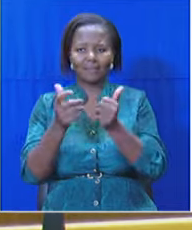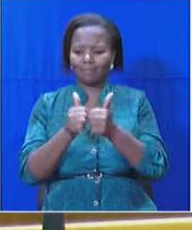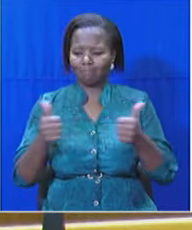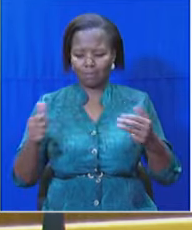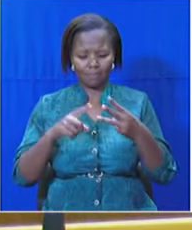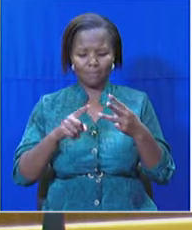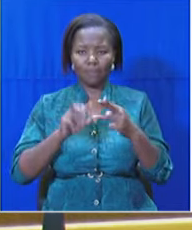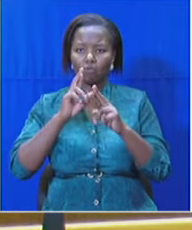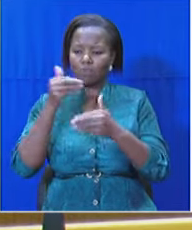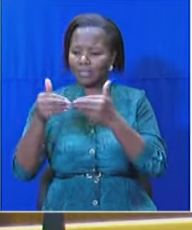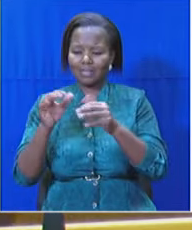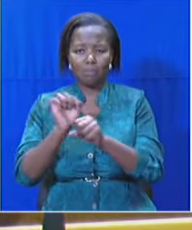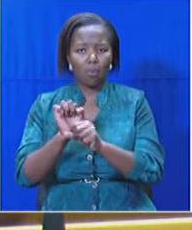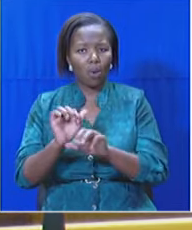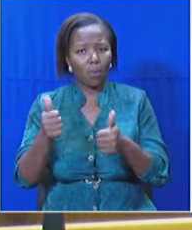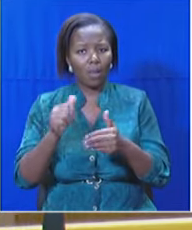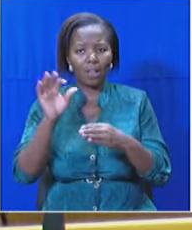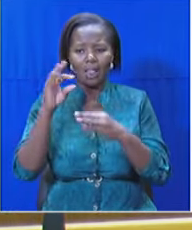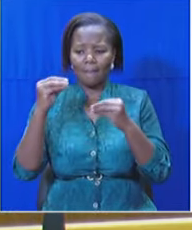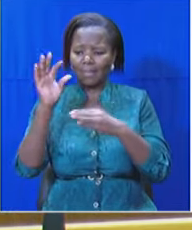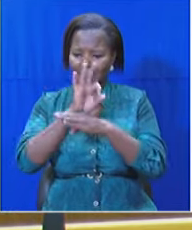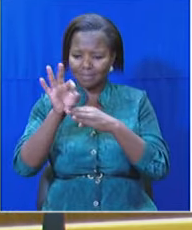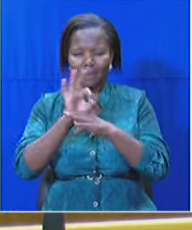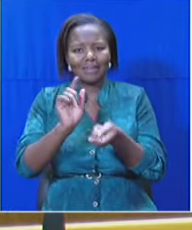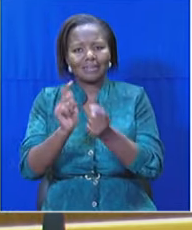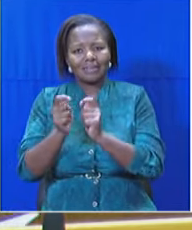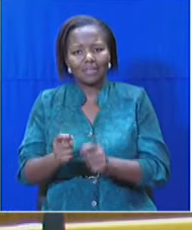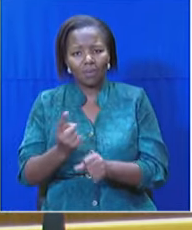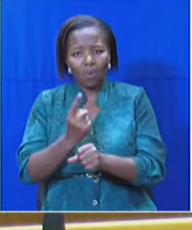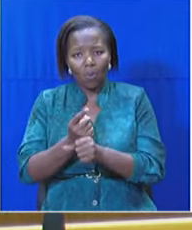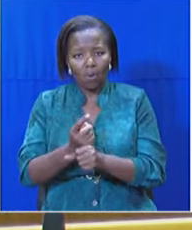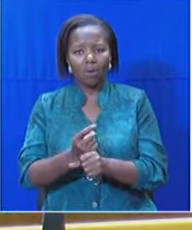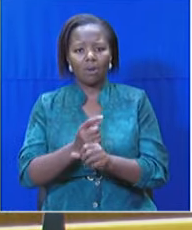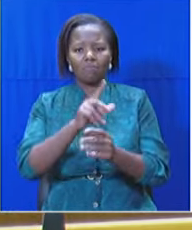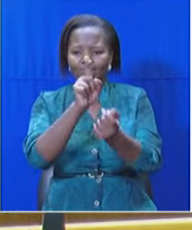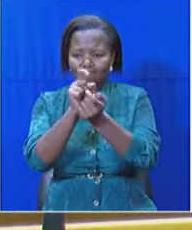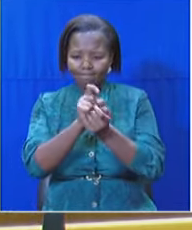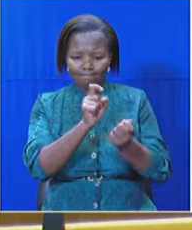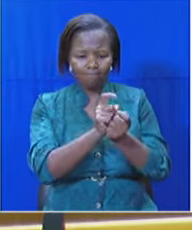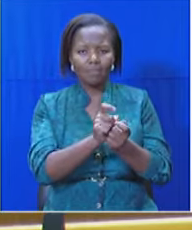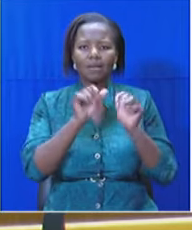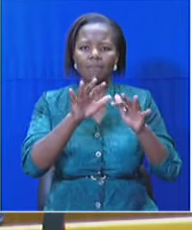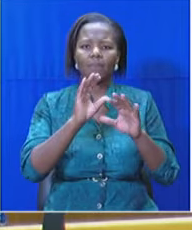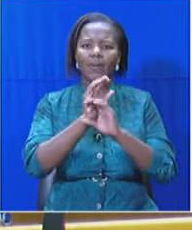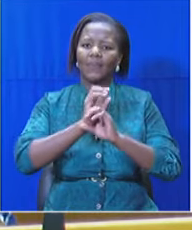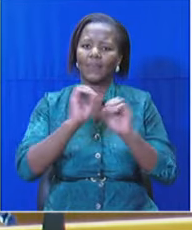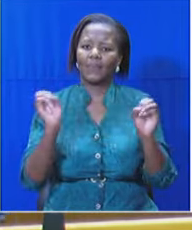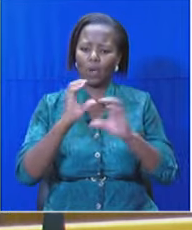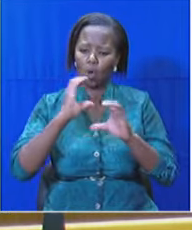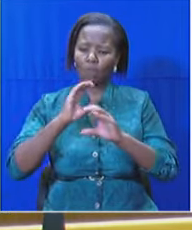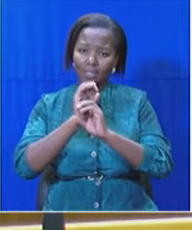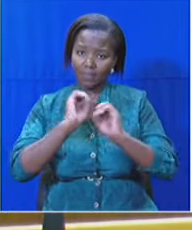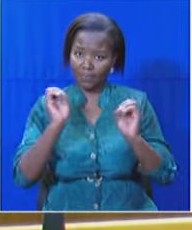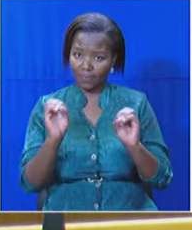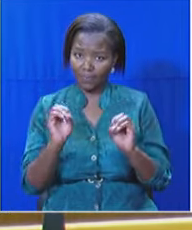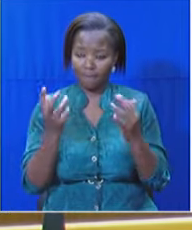functional, business plans which are changing now and then, lack of consultation and communication. But the department is in